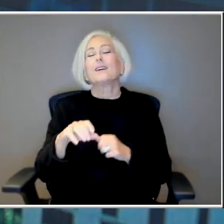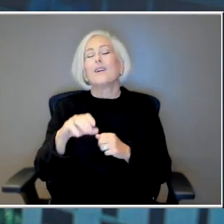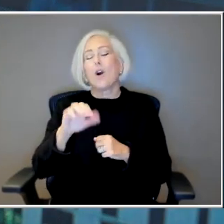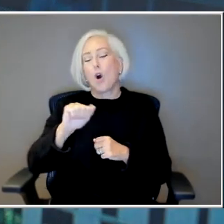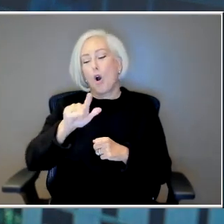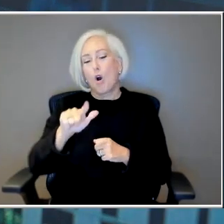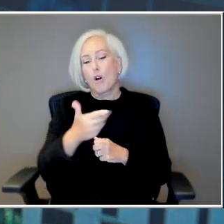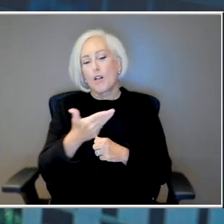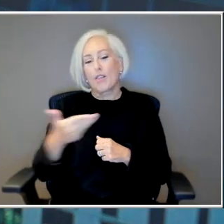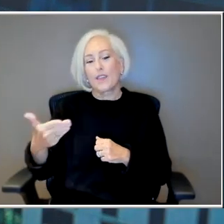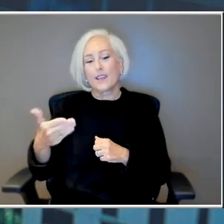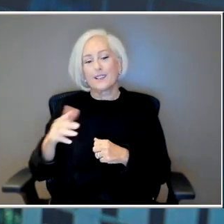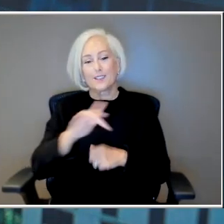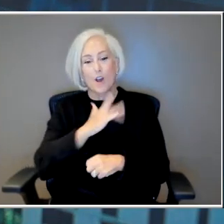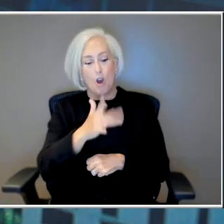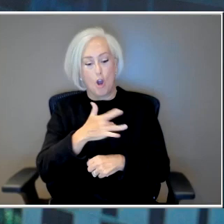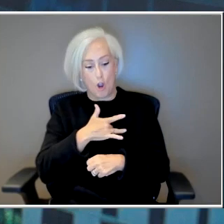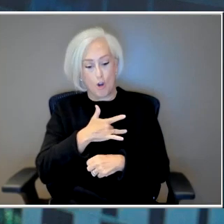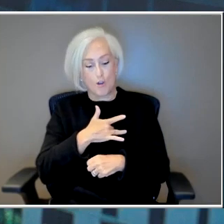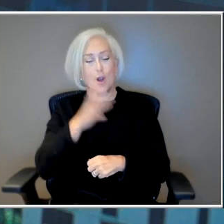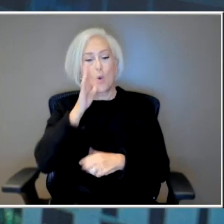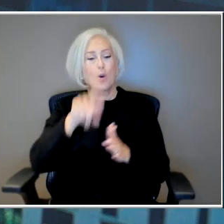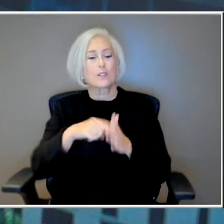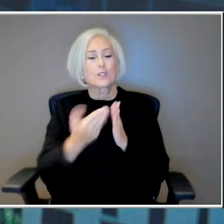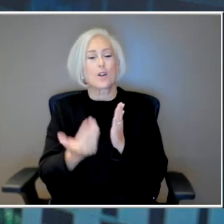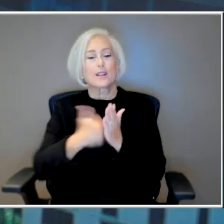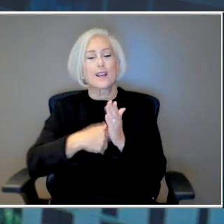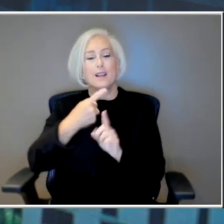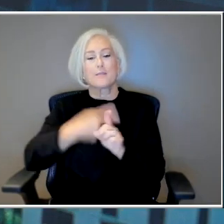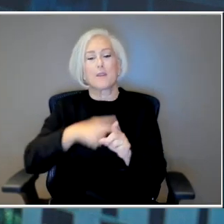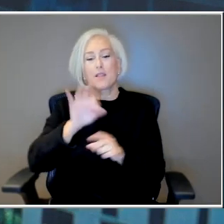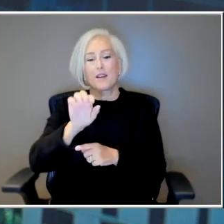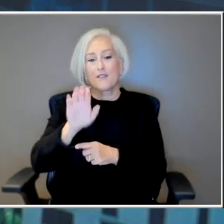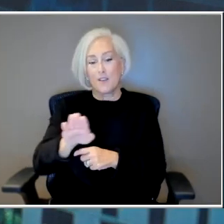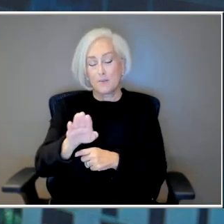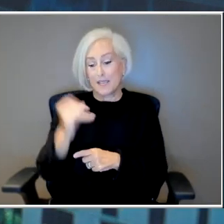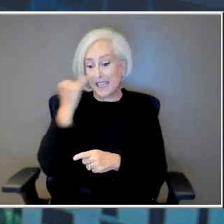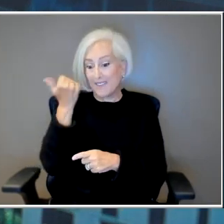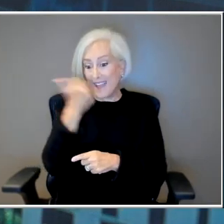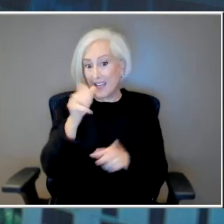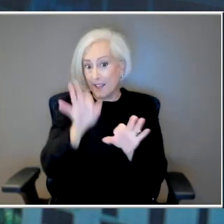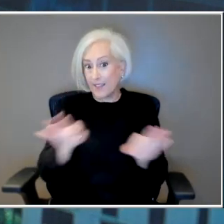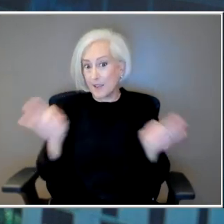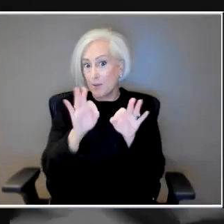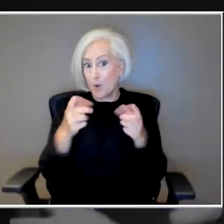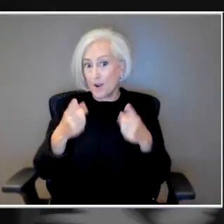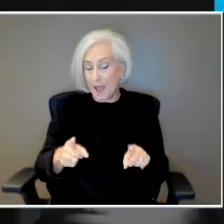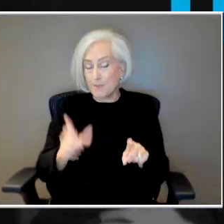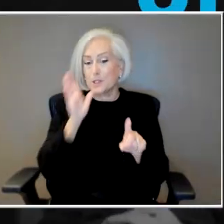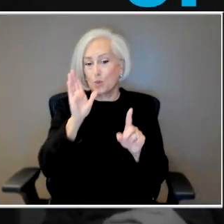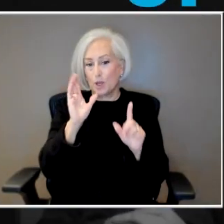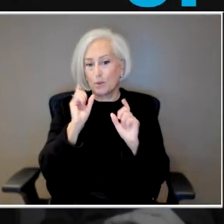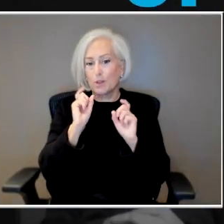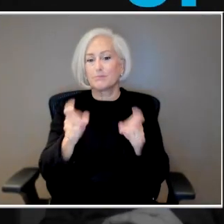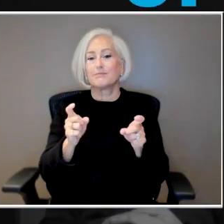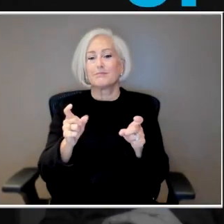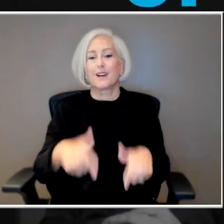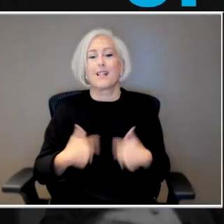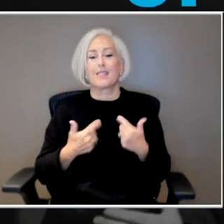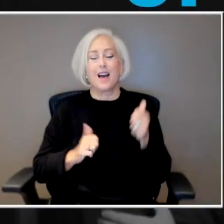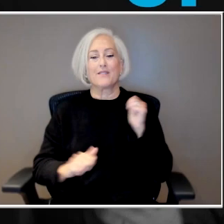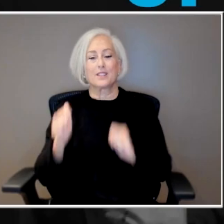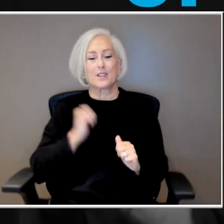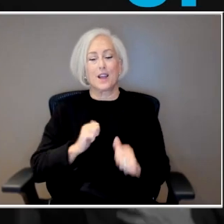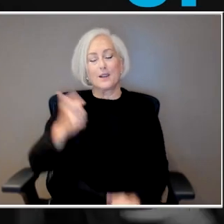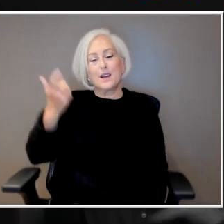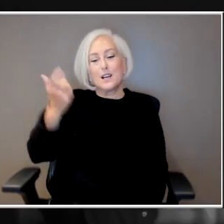we will bring you a live update. And until then, stay healthy as you enjoy the holidays. Subscribe to our